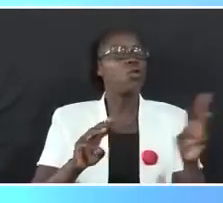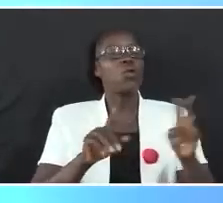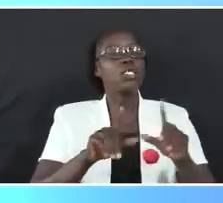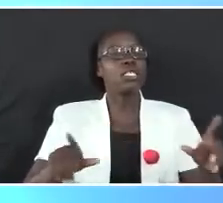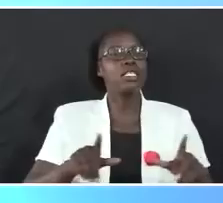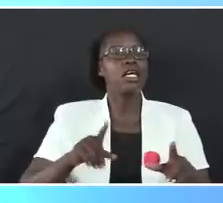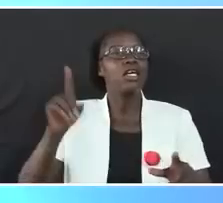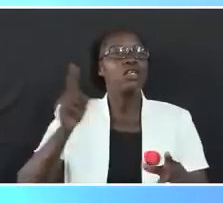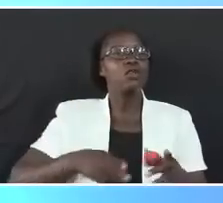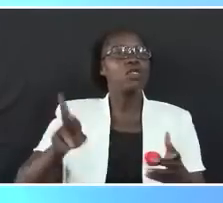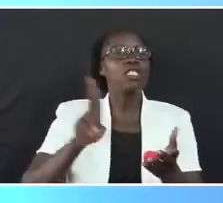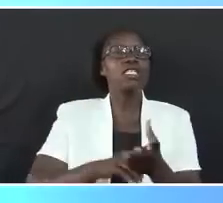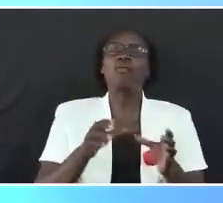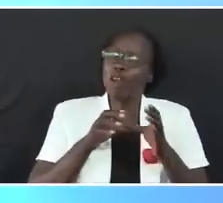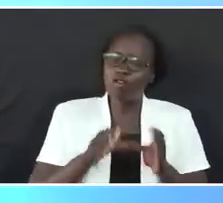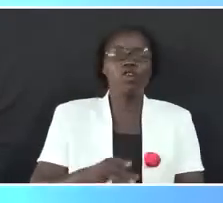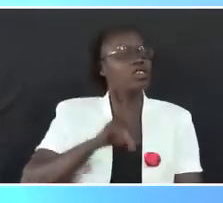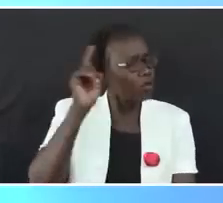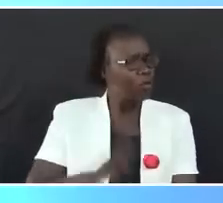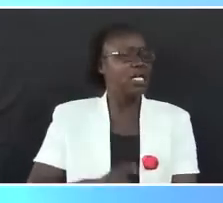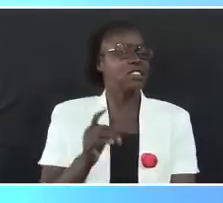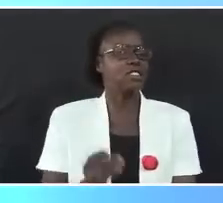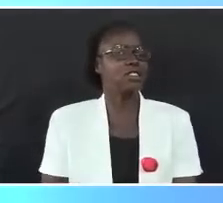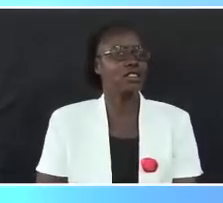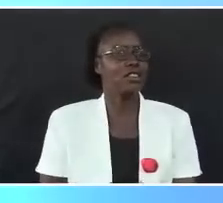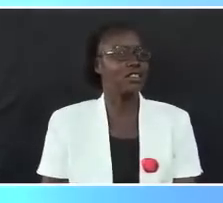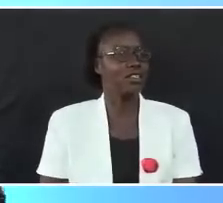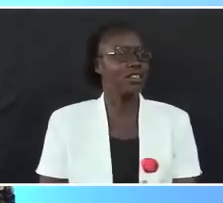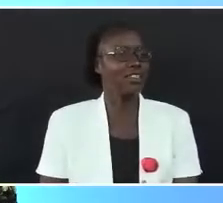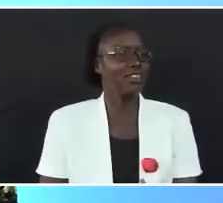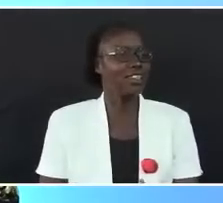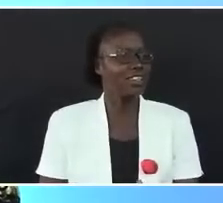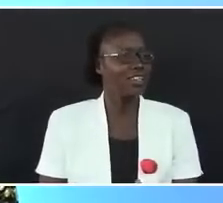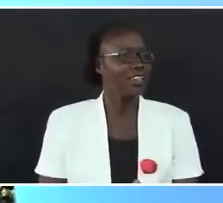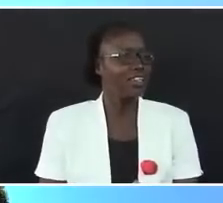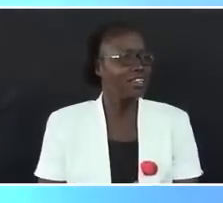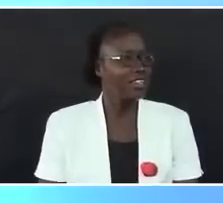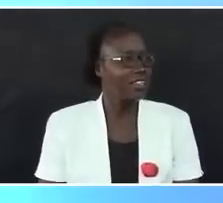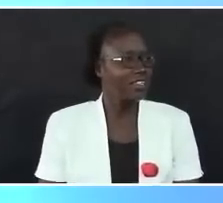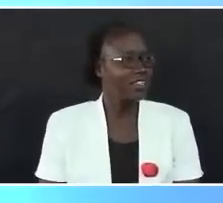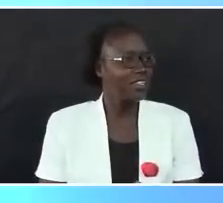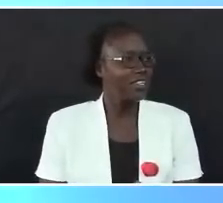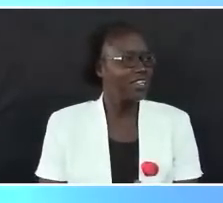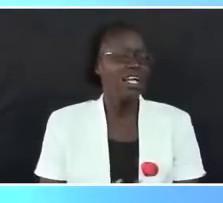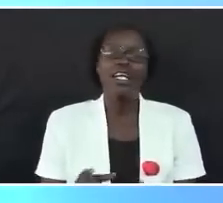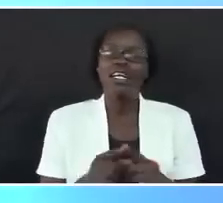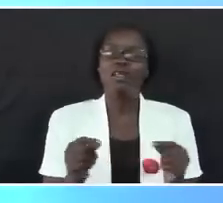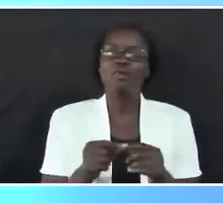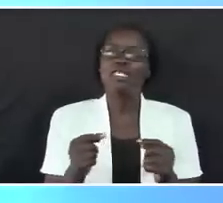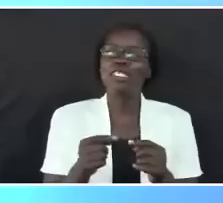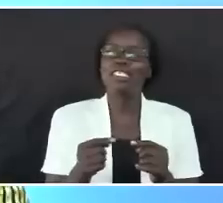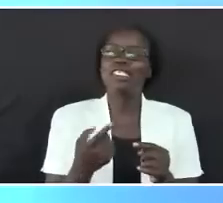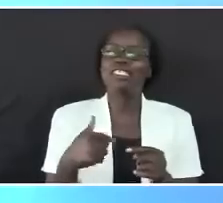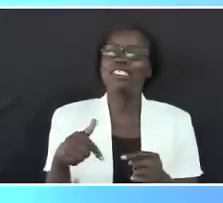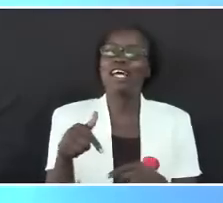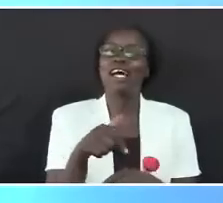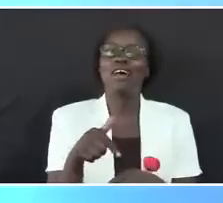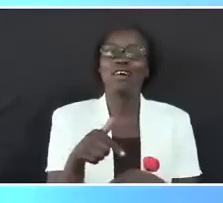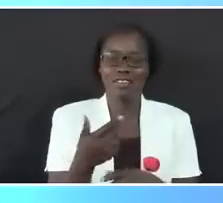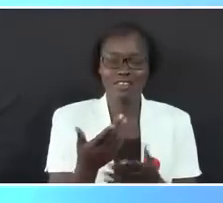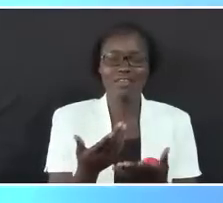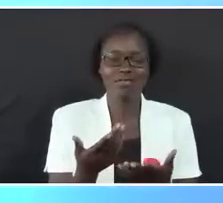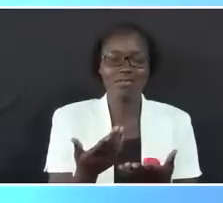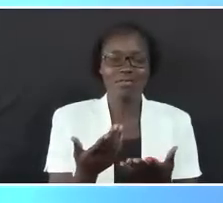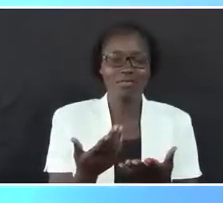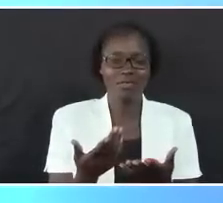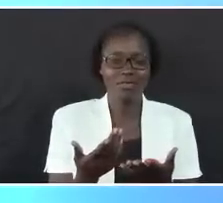must sign up by force, okay? Yes, because that message is meant for you.